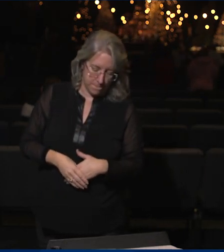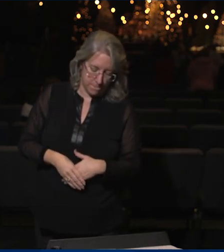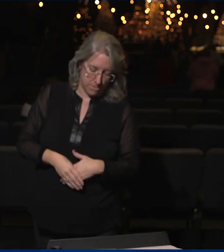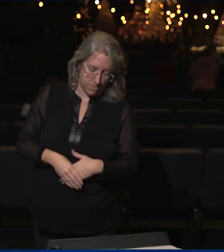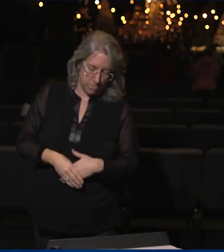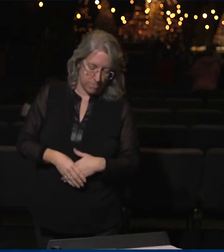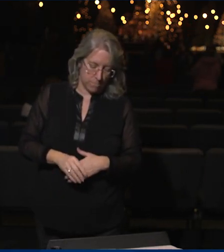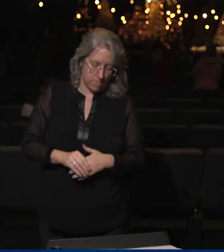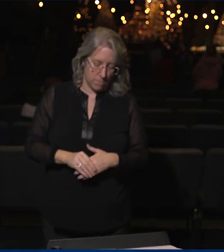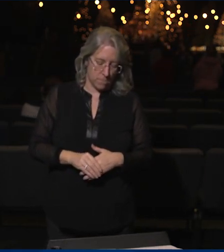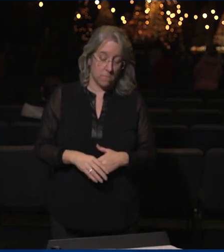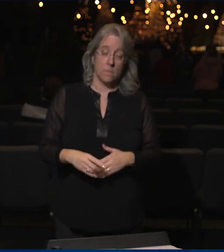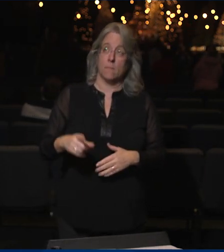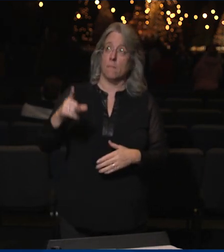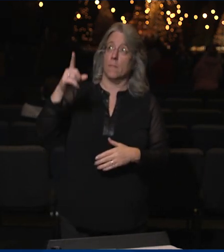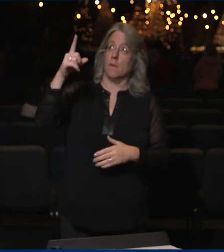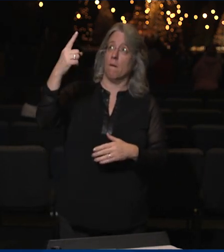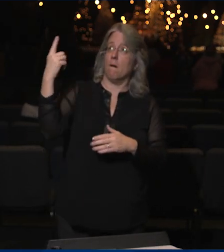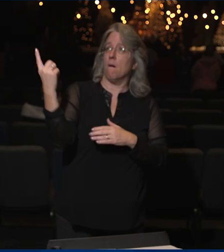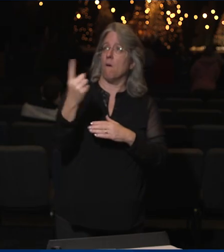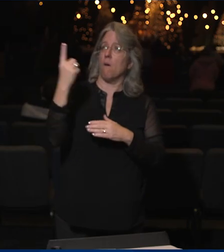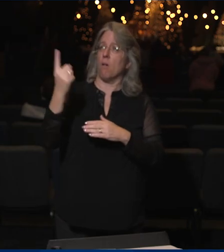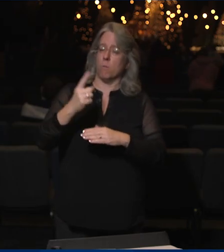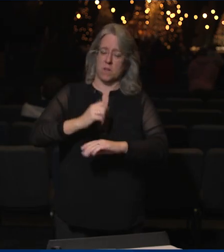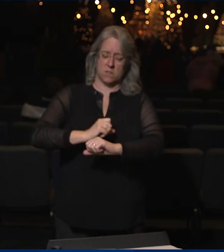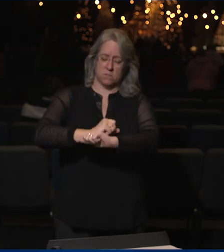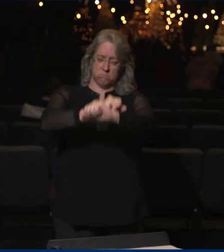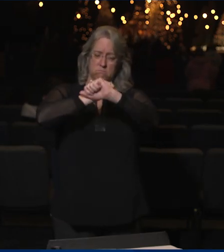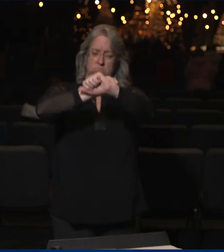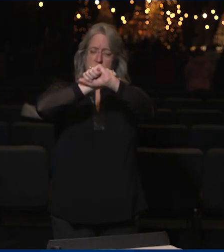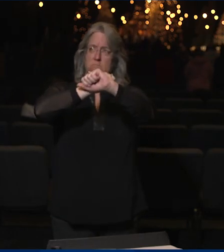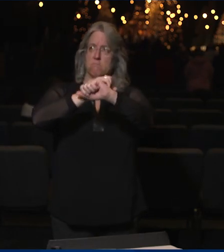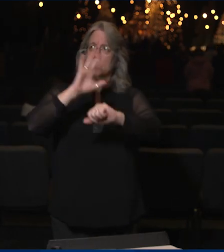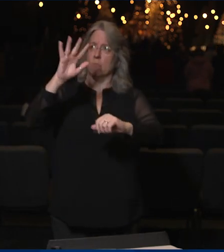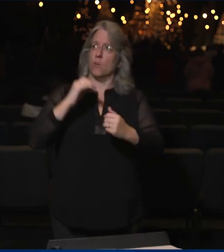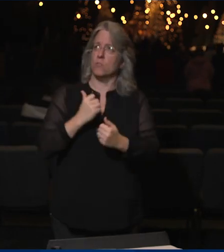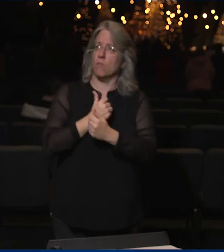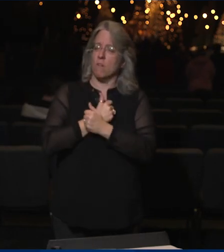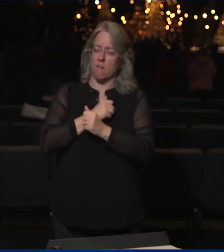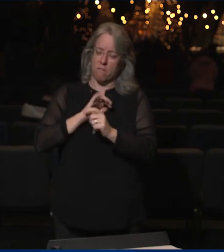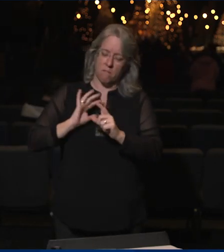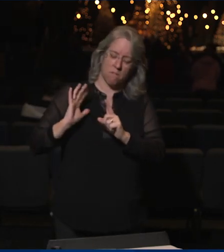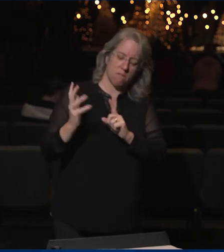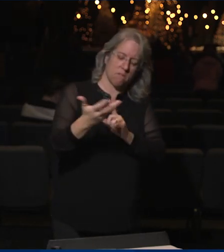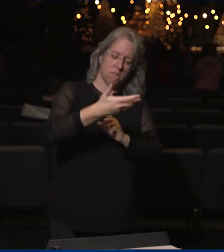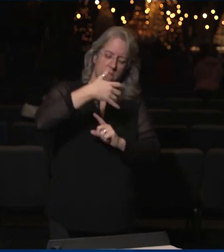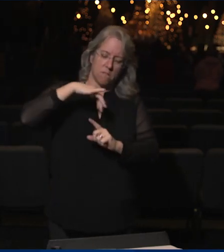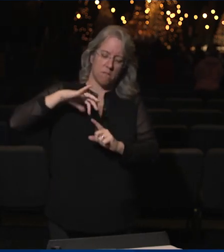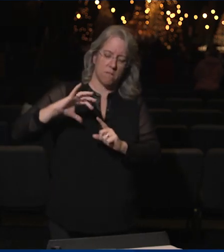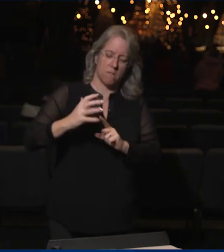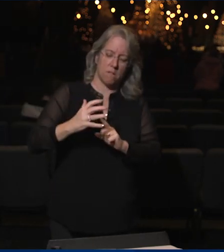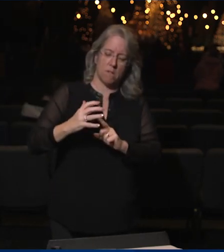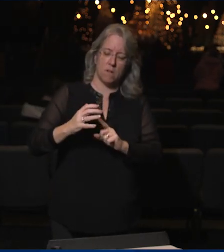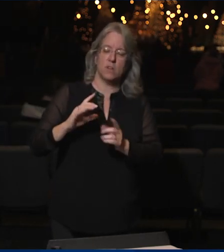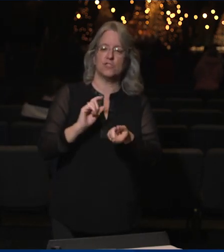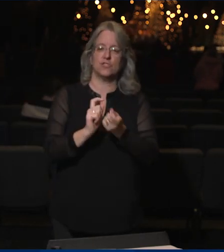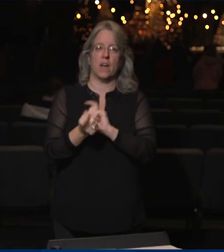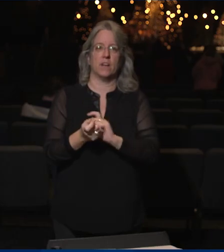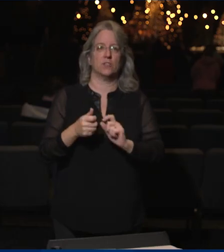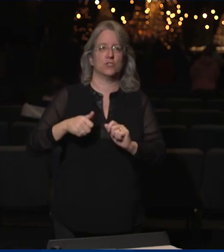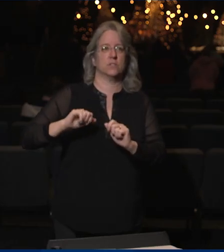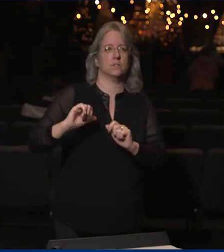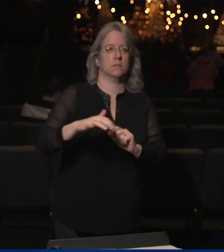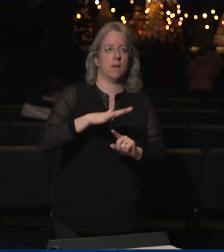here. You go before. Your love surrounds me, changing the